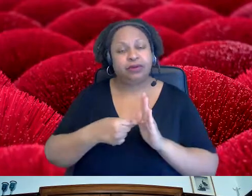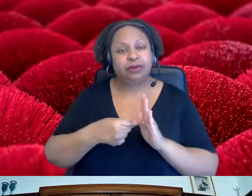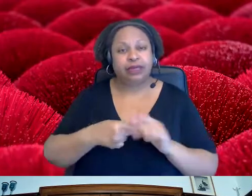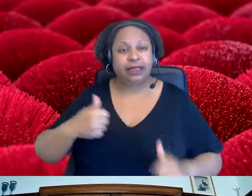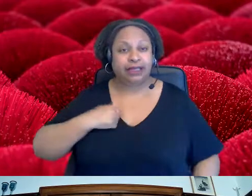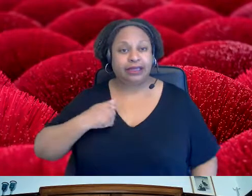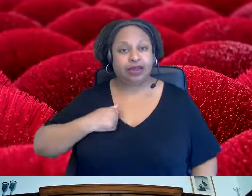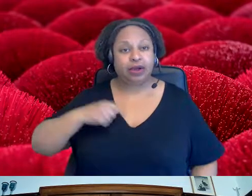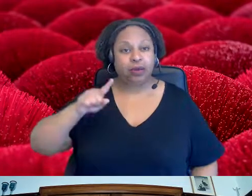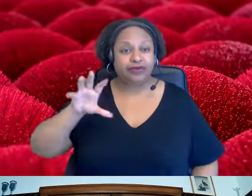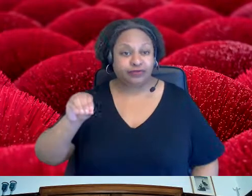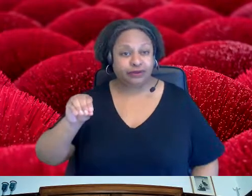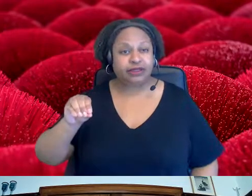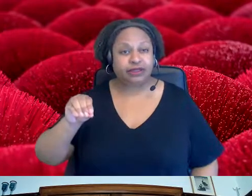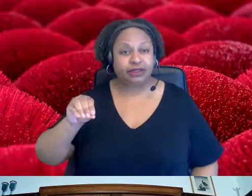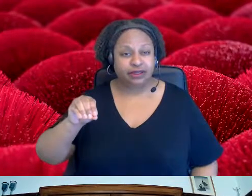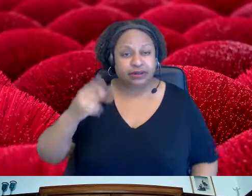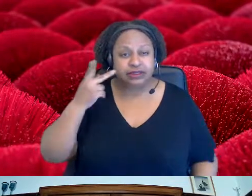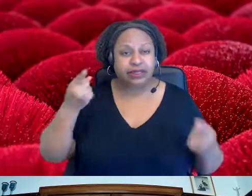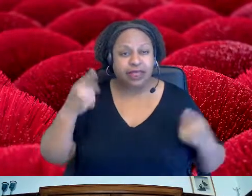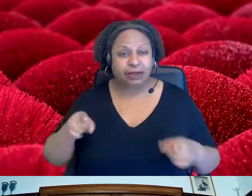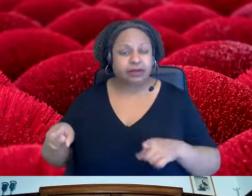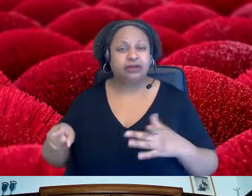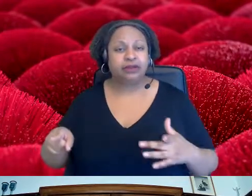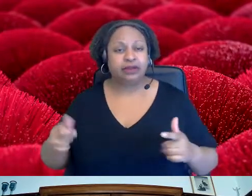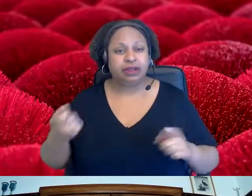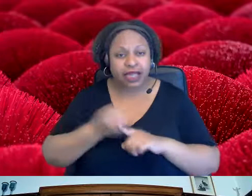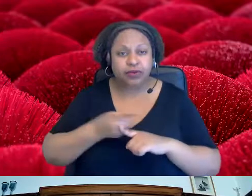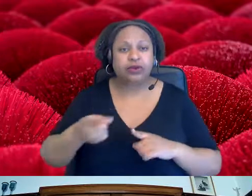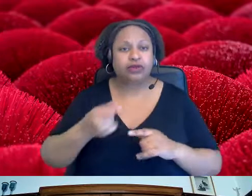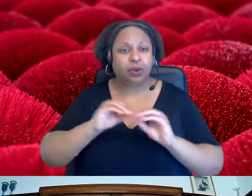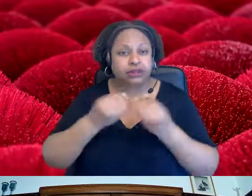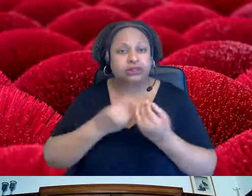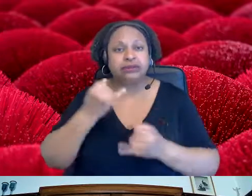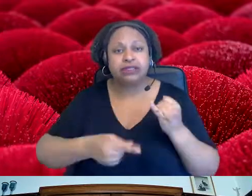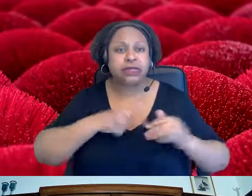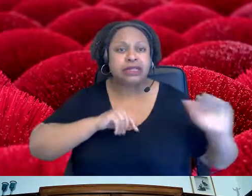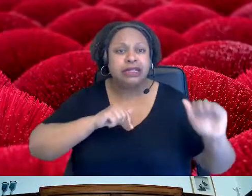and let's find somebody right away. And a lot of the protocols